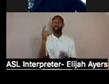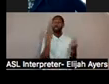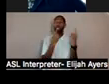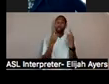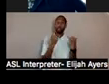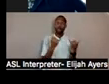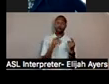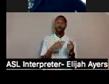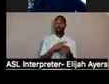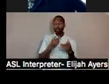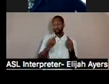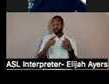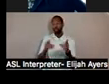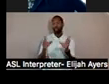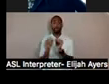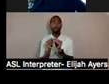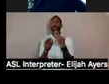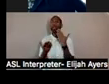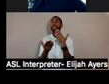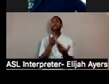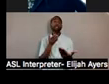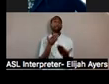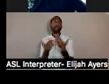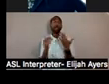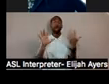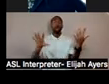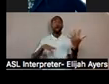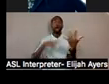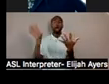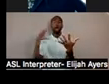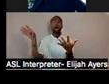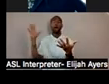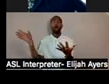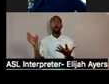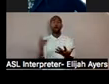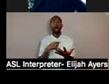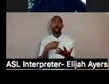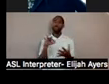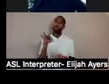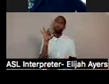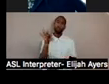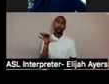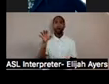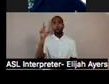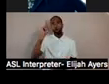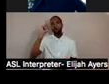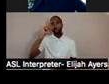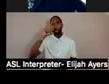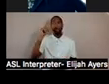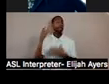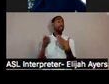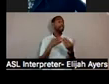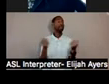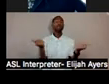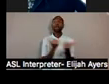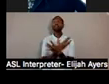move through this is that even in the mess, there are gems of wisdom. Even if everything, every